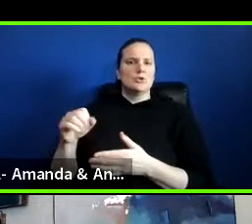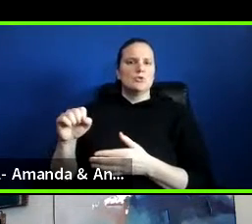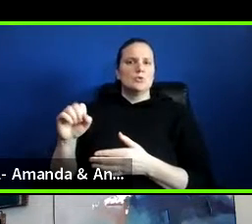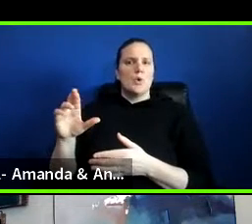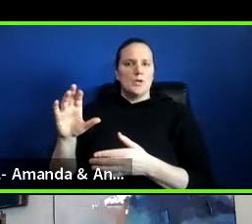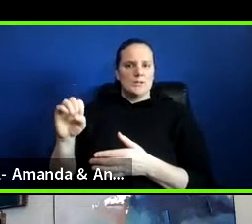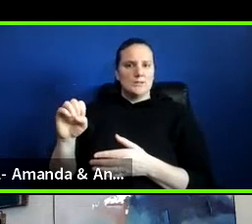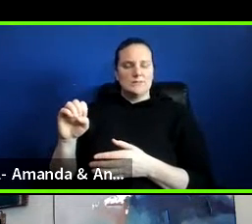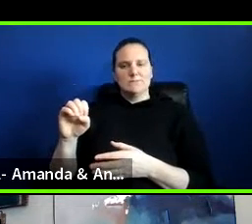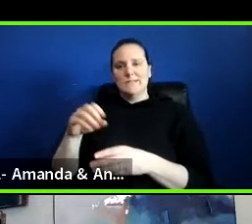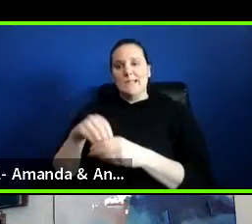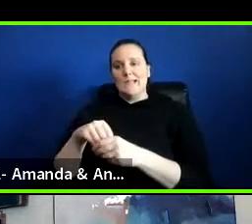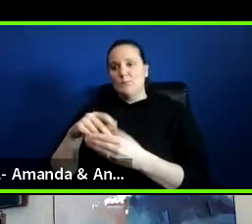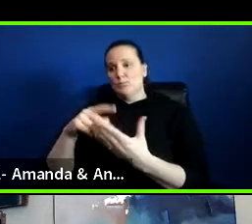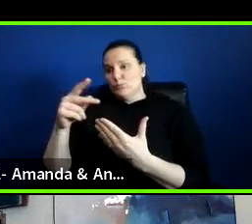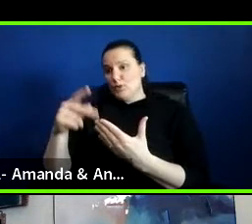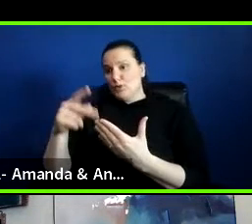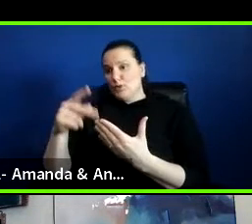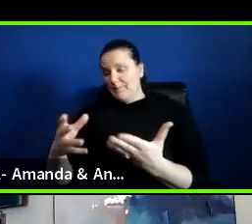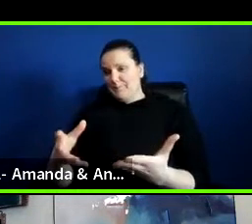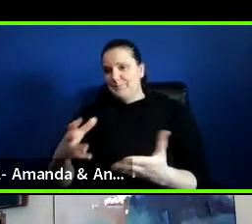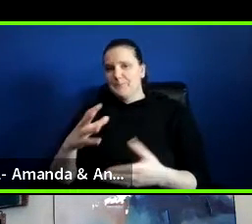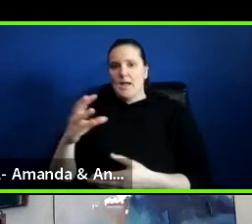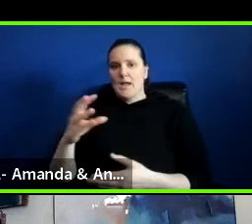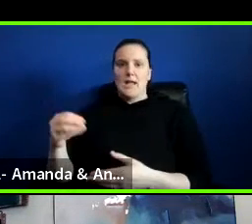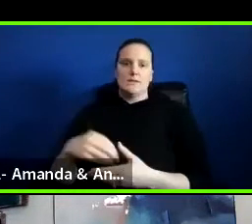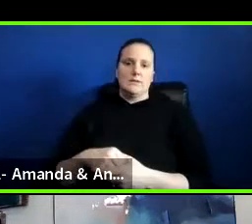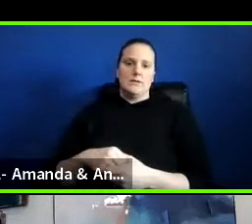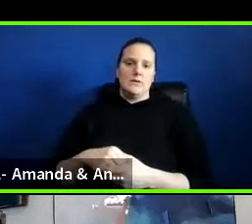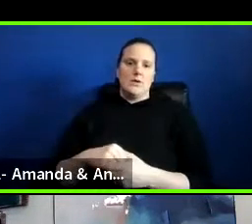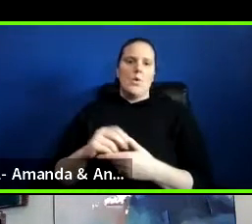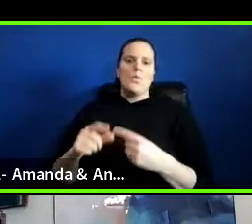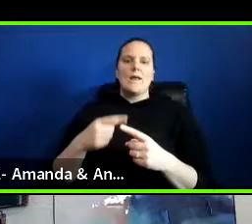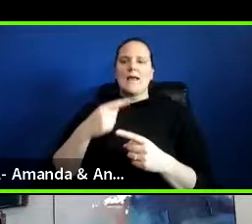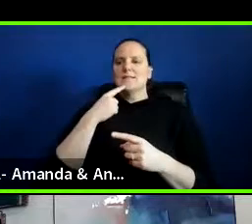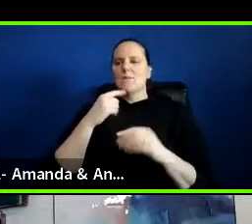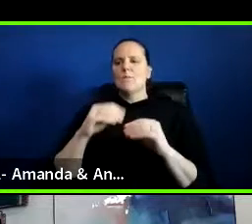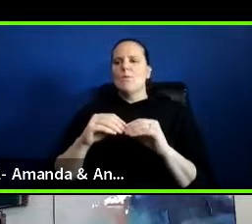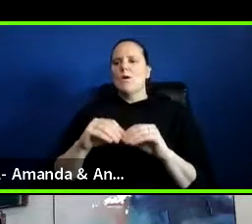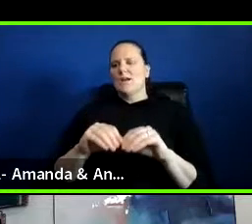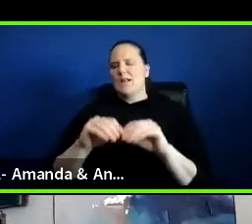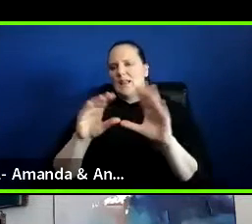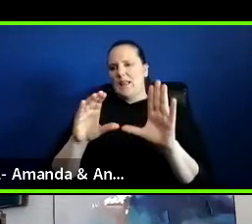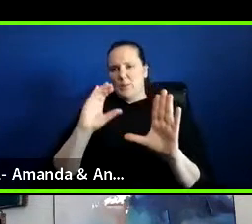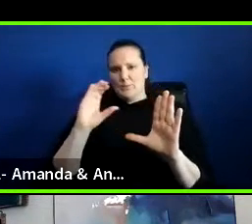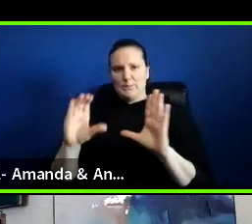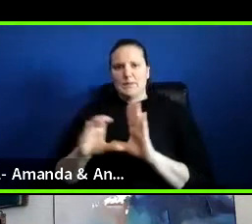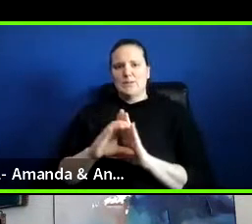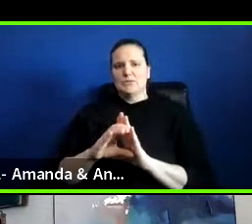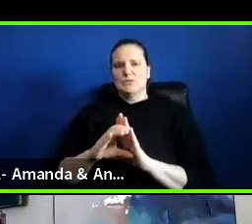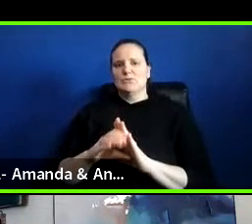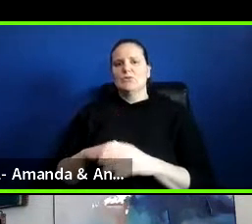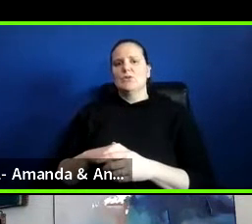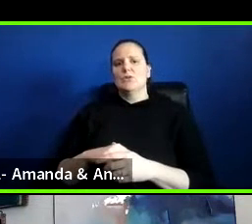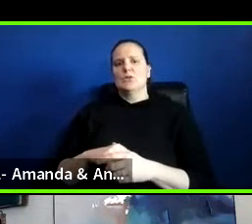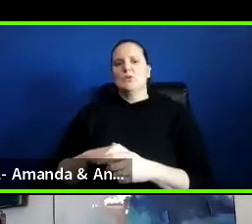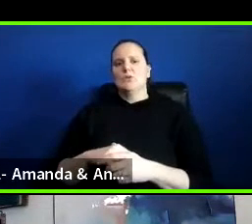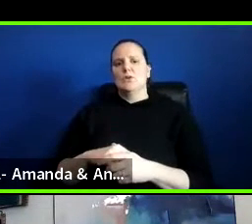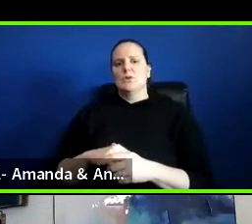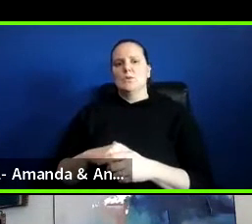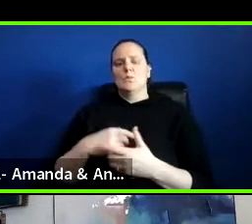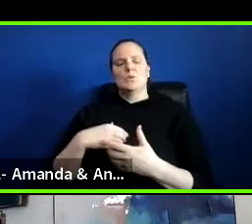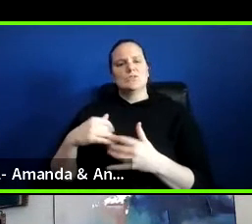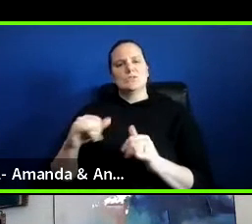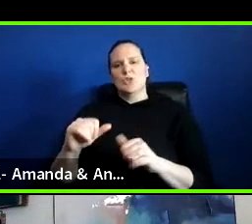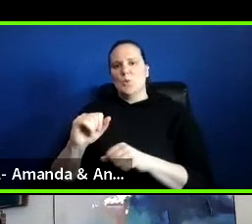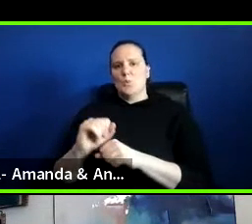within the program. And, you know, when I say when we get a clearer picture, we're actually still